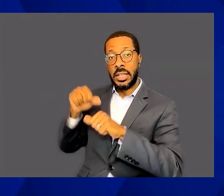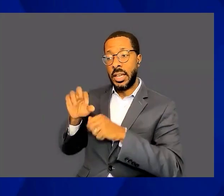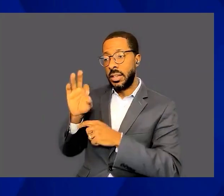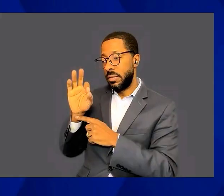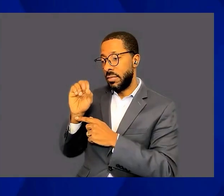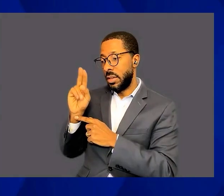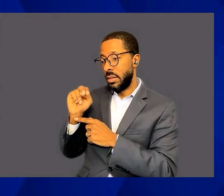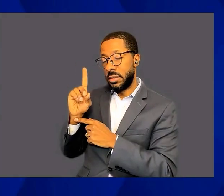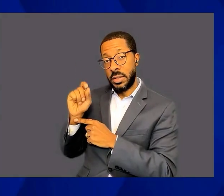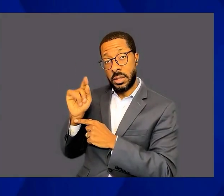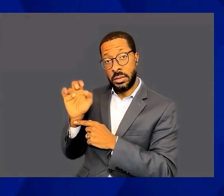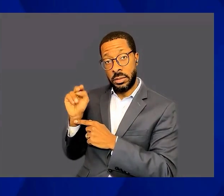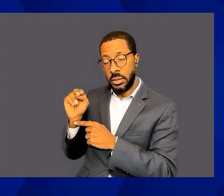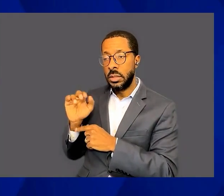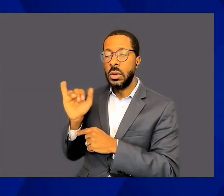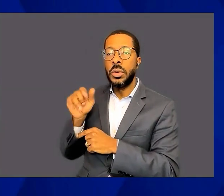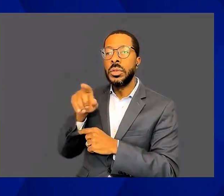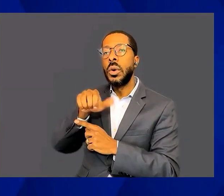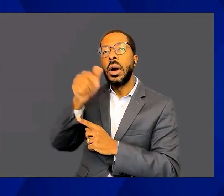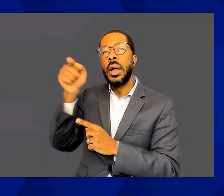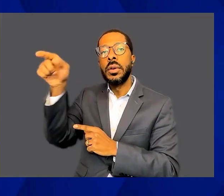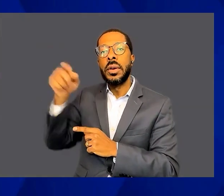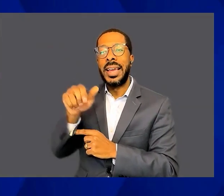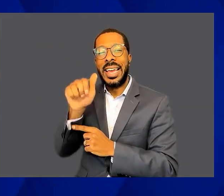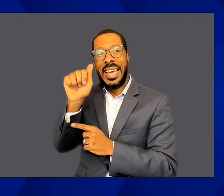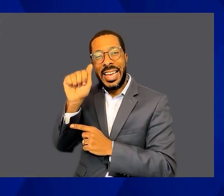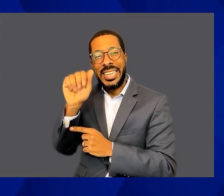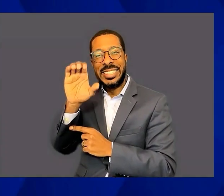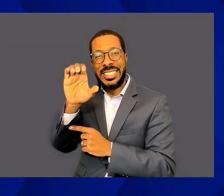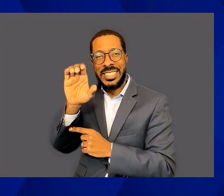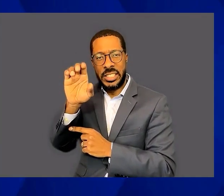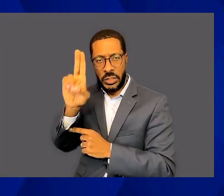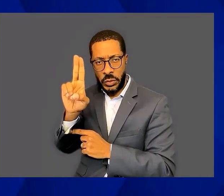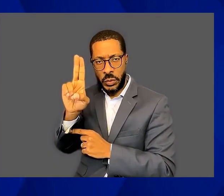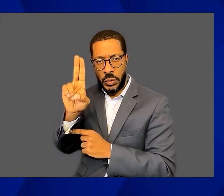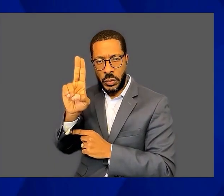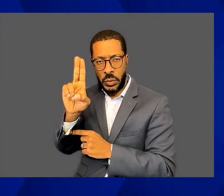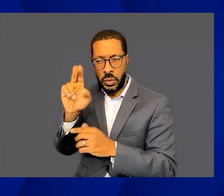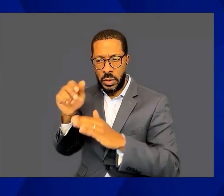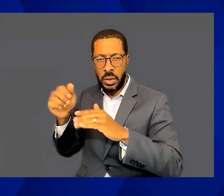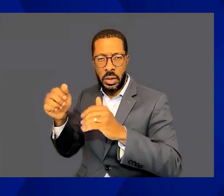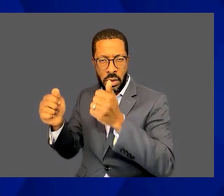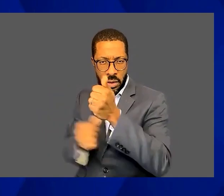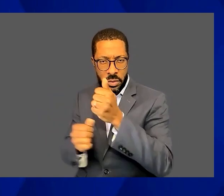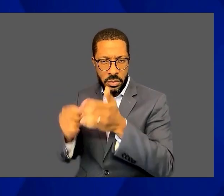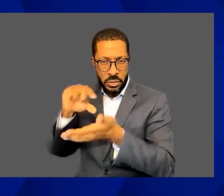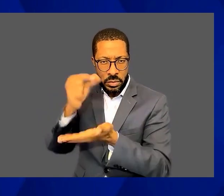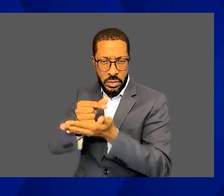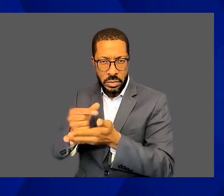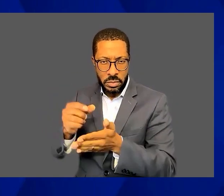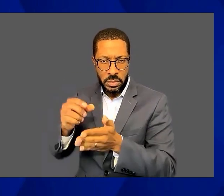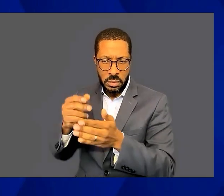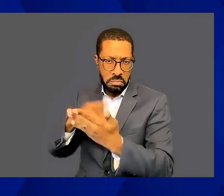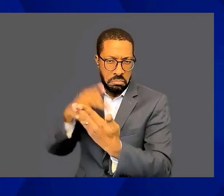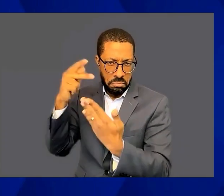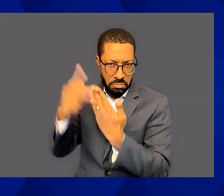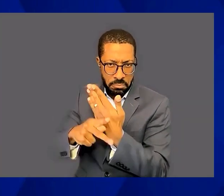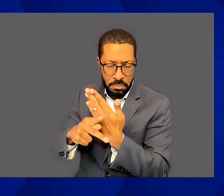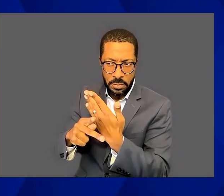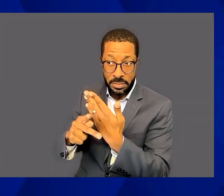HBCU UP undergraduate program. And this year, that vision is alive in this room. There's